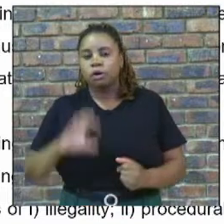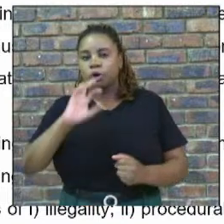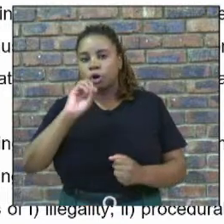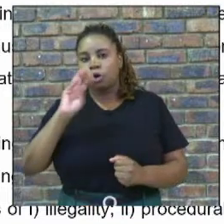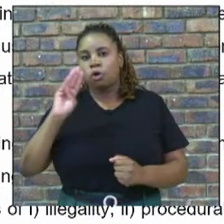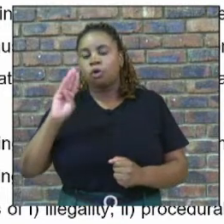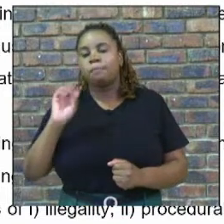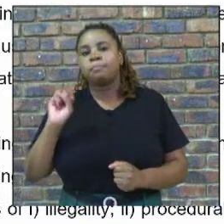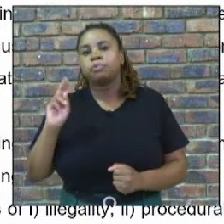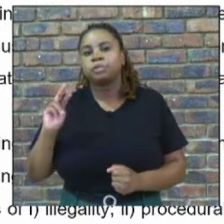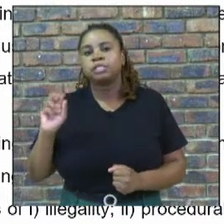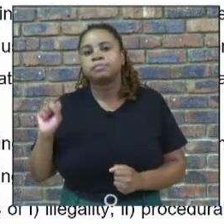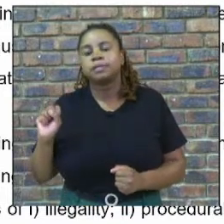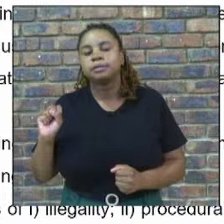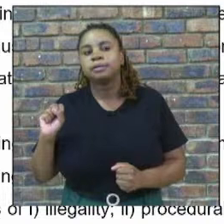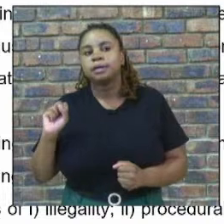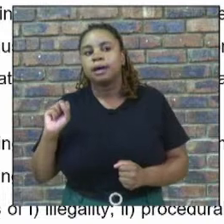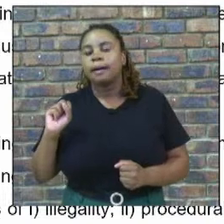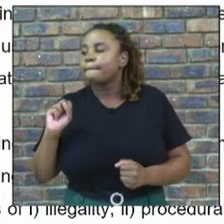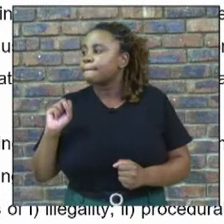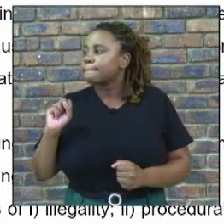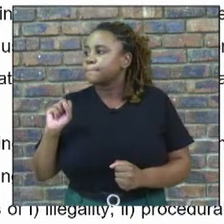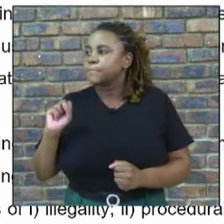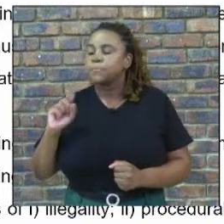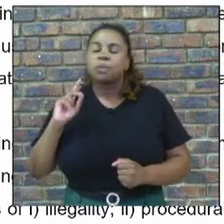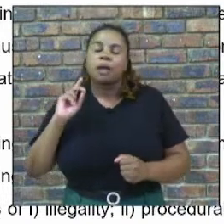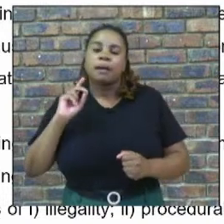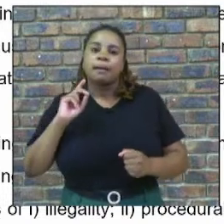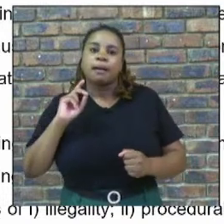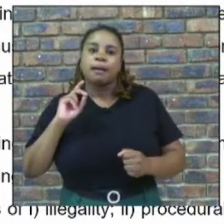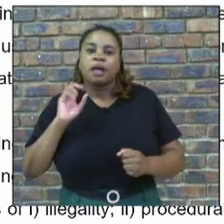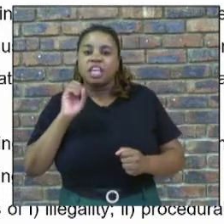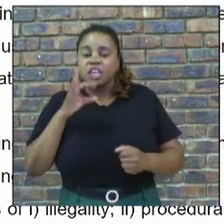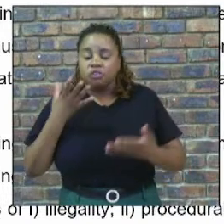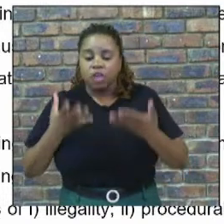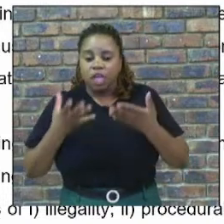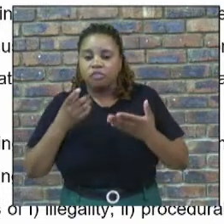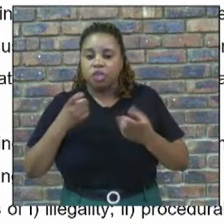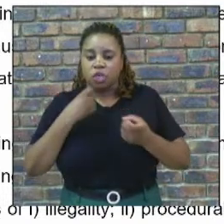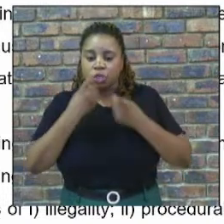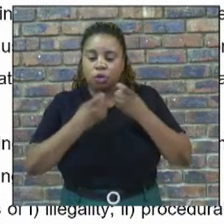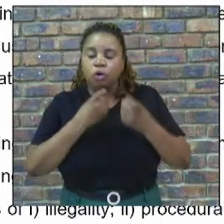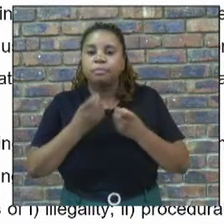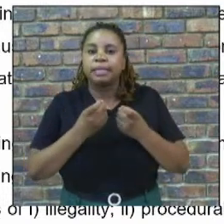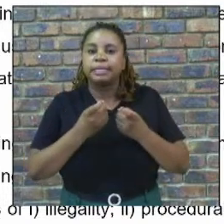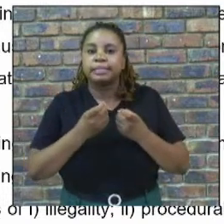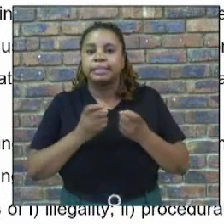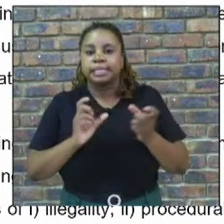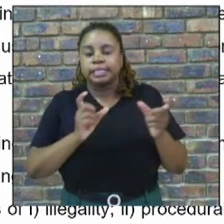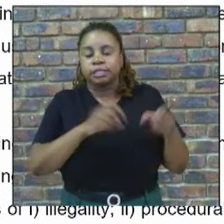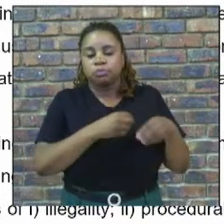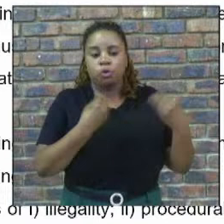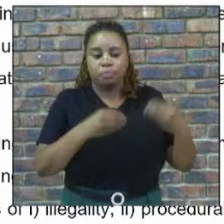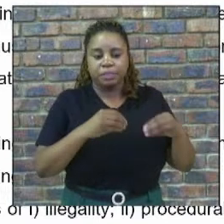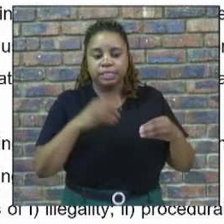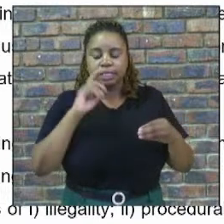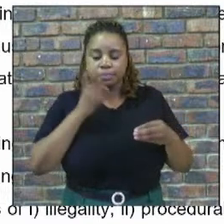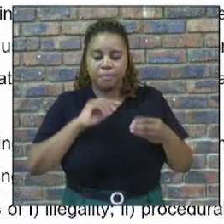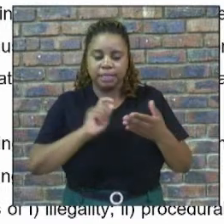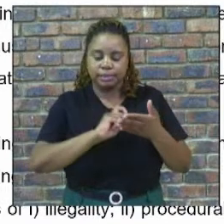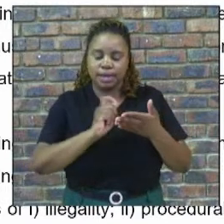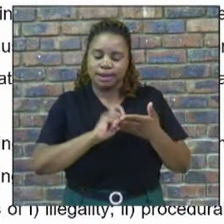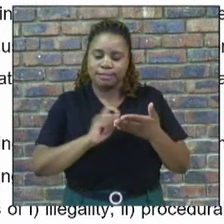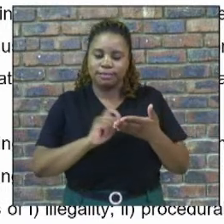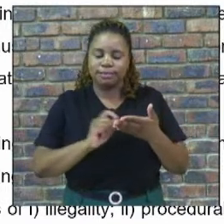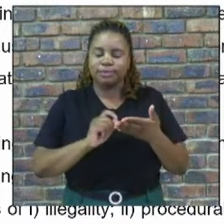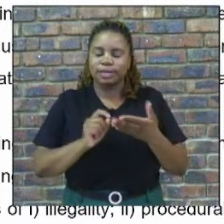complaint must be sent to the clerk or register of the court that would have had the jurisdiction